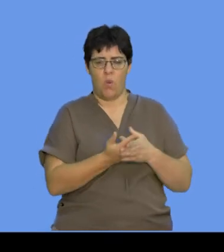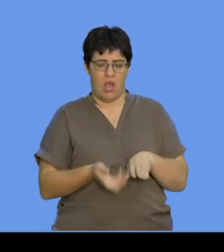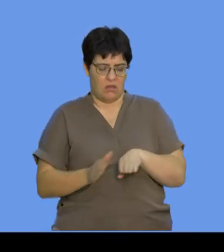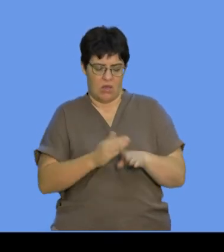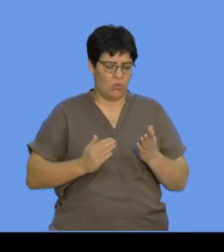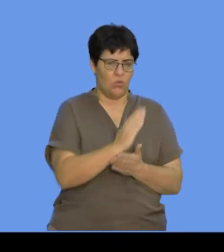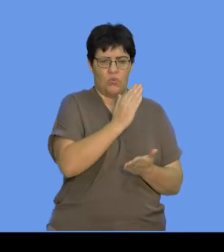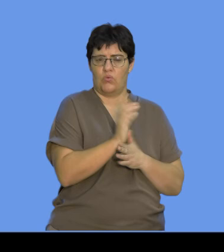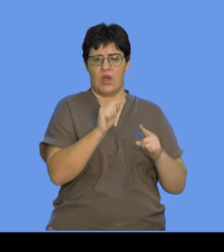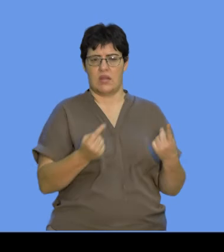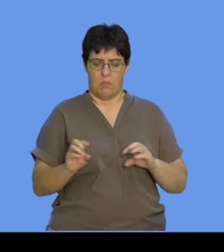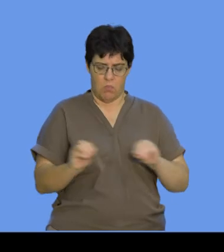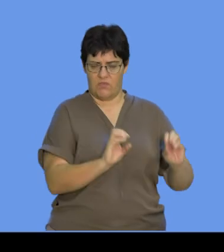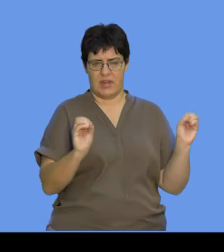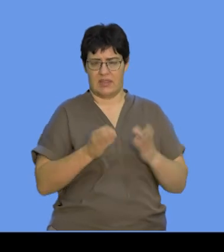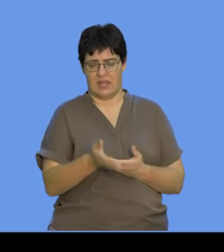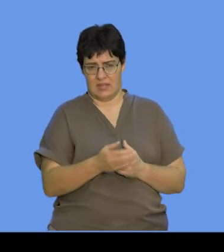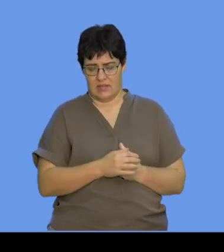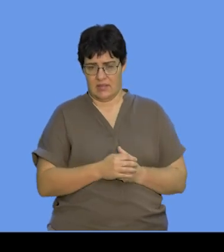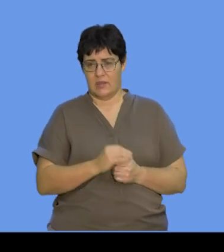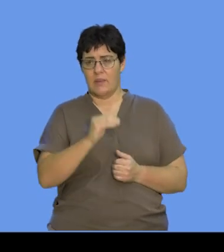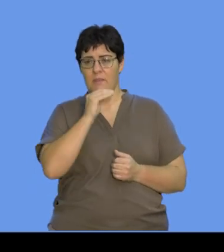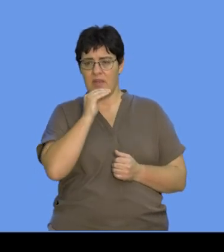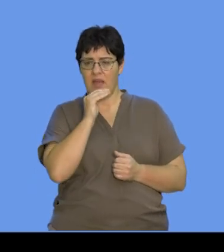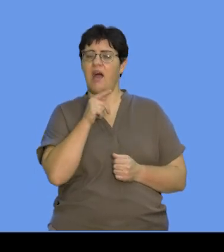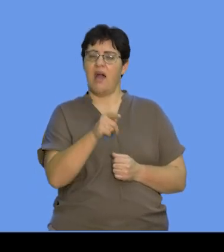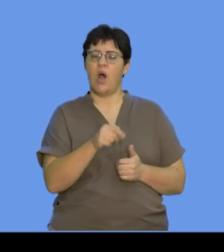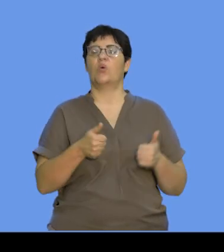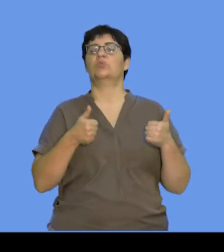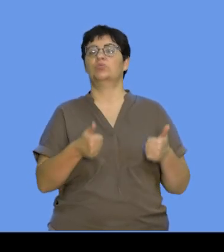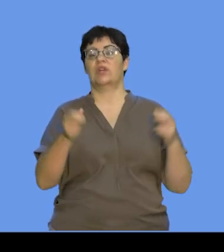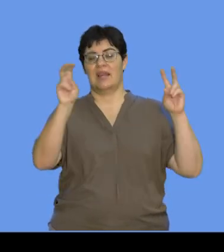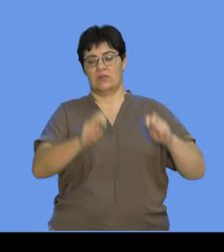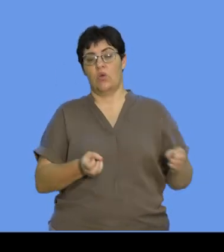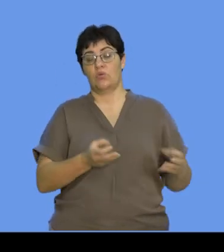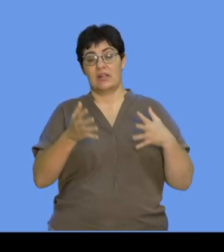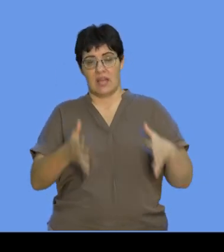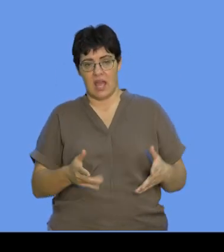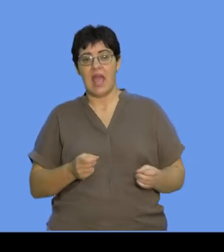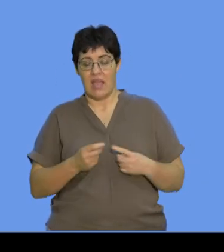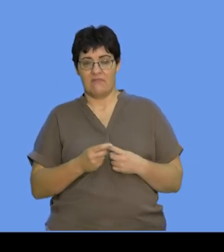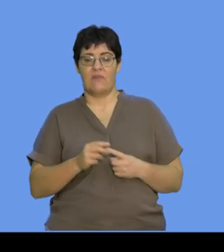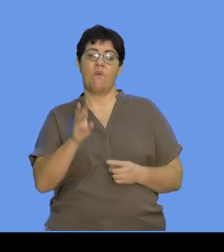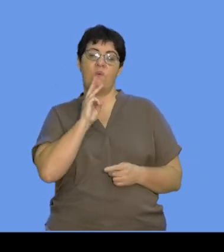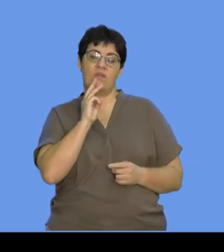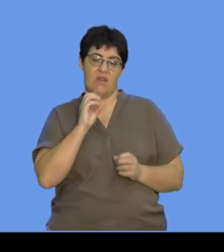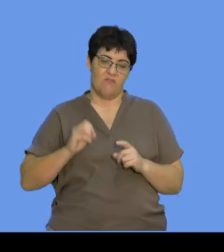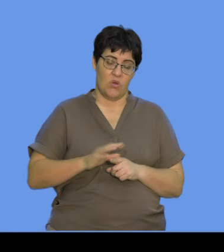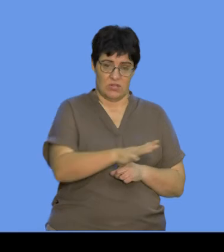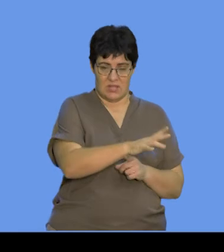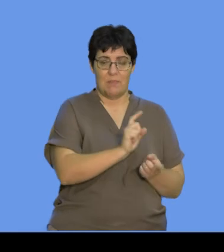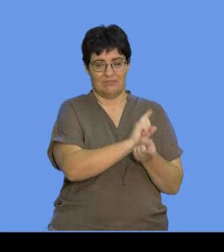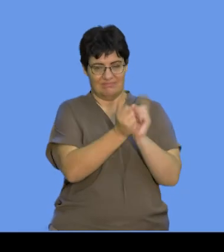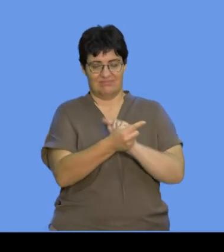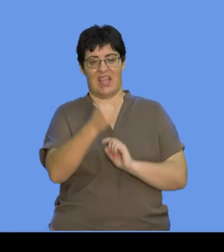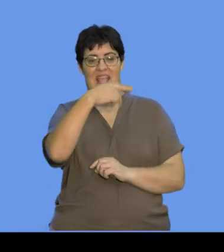it. Now, in other words, we are saying it becomes a good electrical conductor in a fluid, which is a liquid or a gas. So